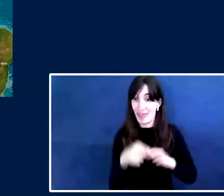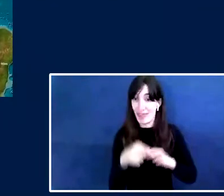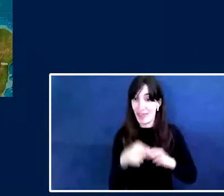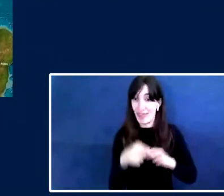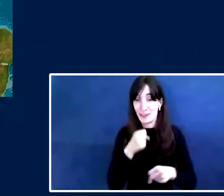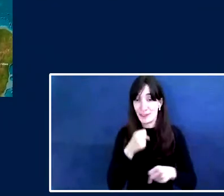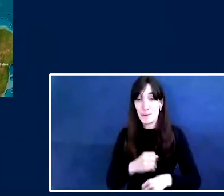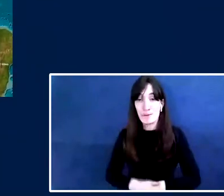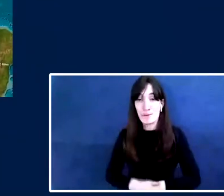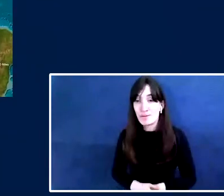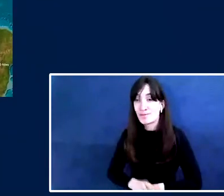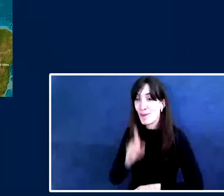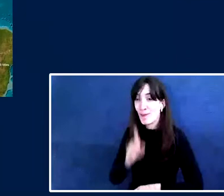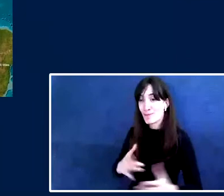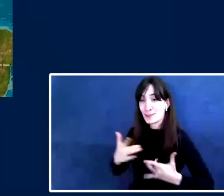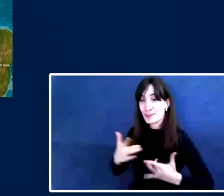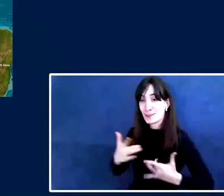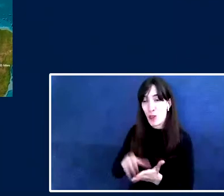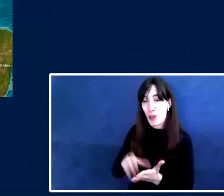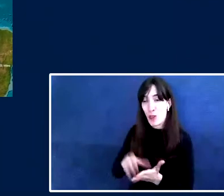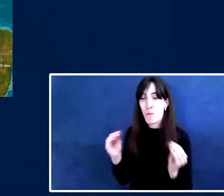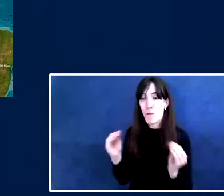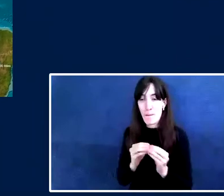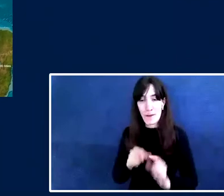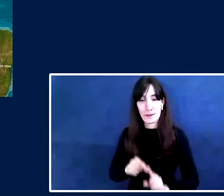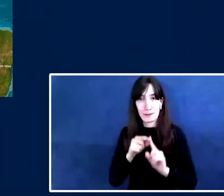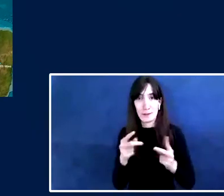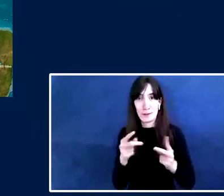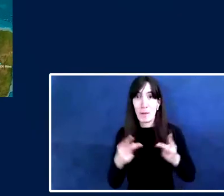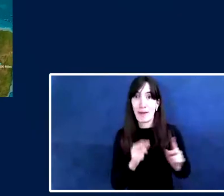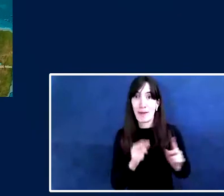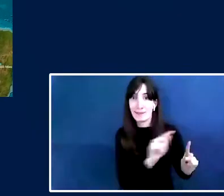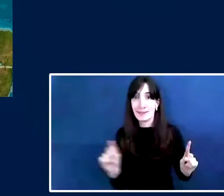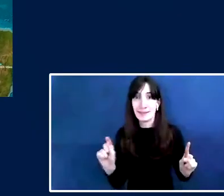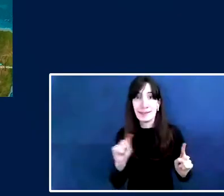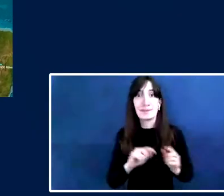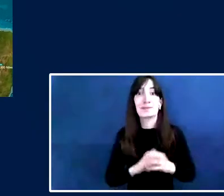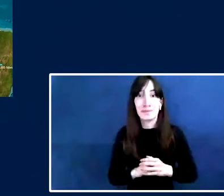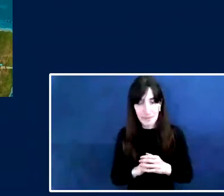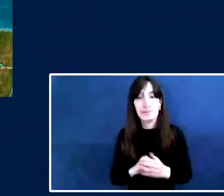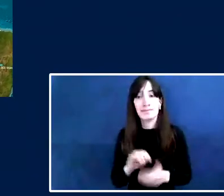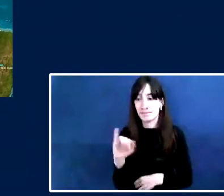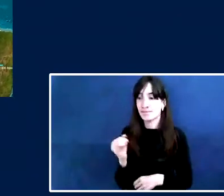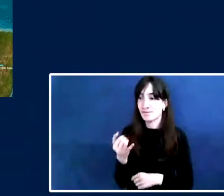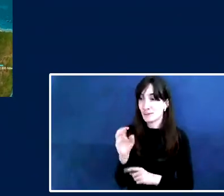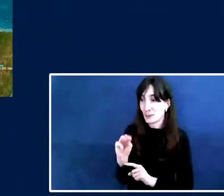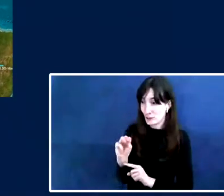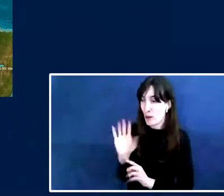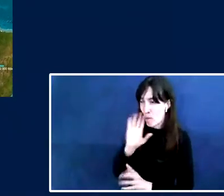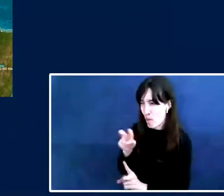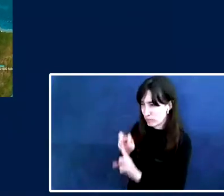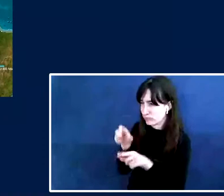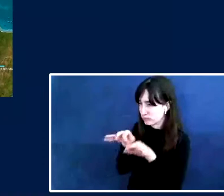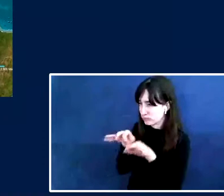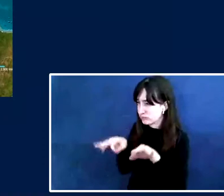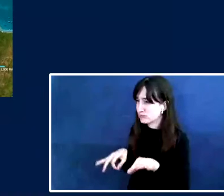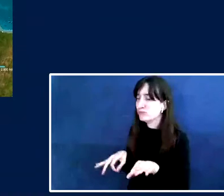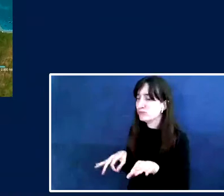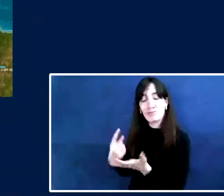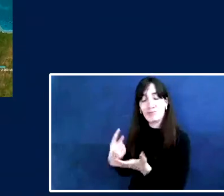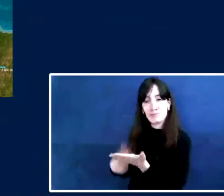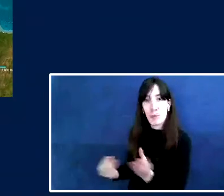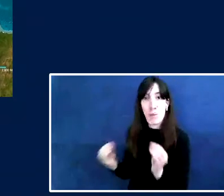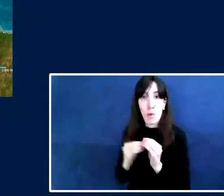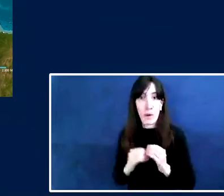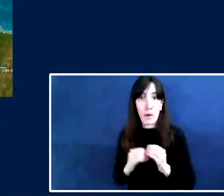learn more about all of these special places with Jim in a bit too. Yeah. But Sur Ridge, it's significant within the sanctuary